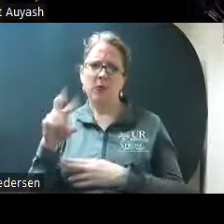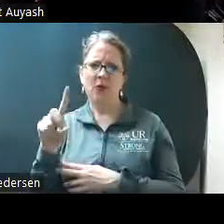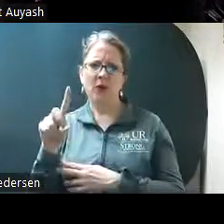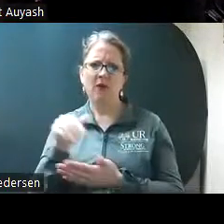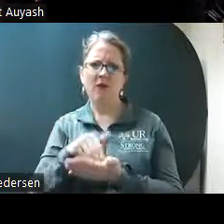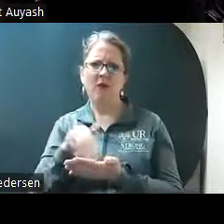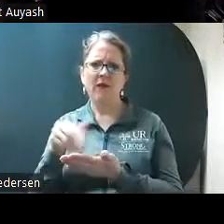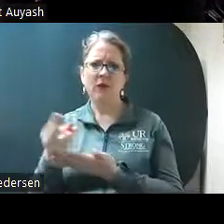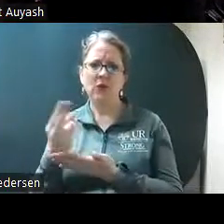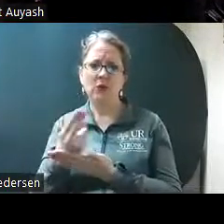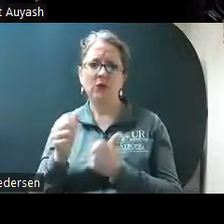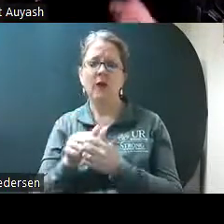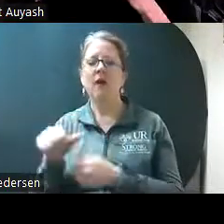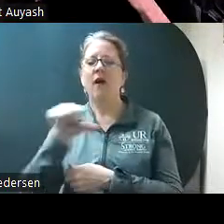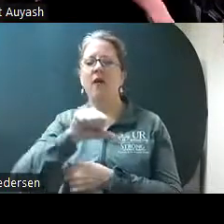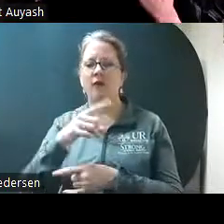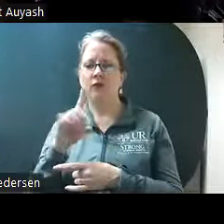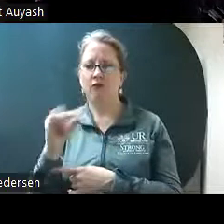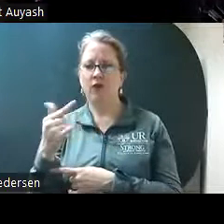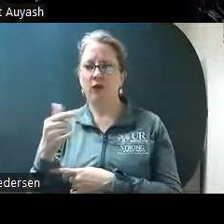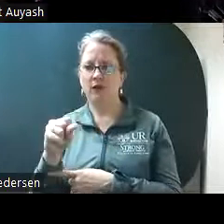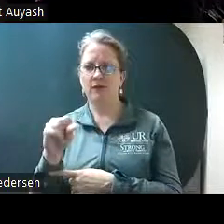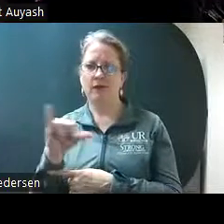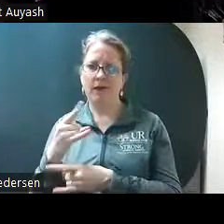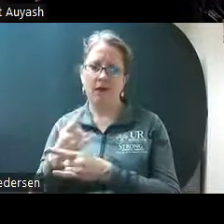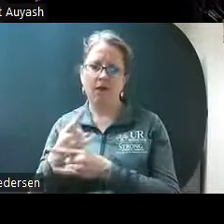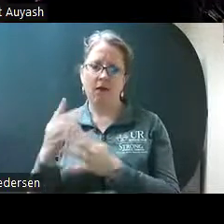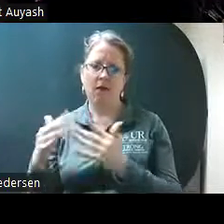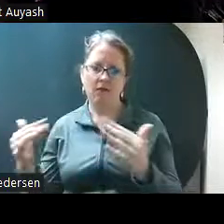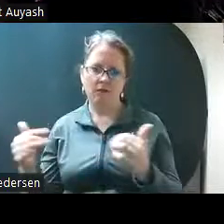often use with other drugs, as I mentioned previously.